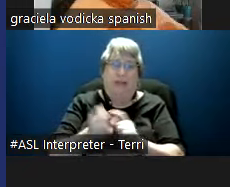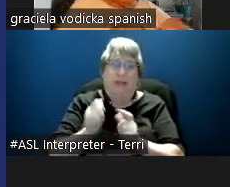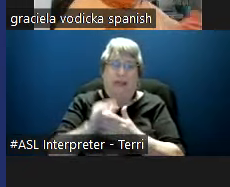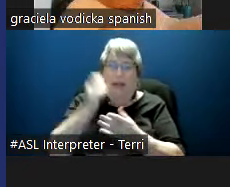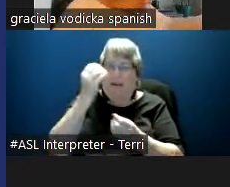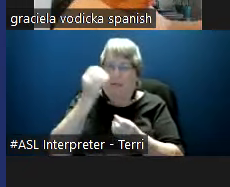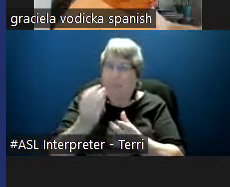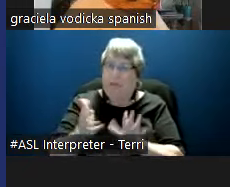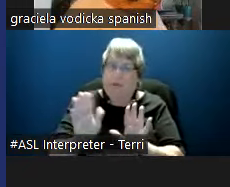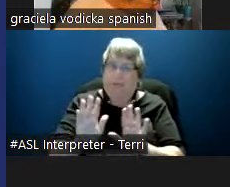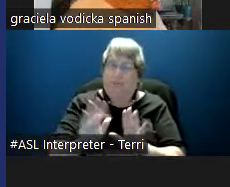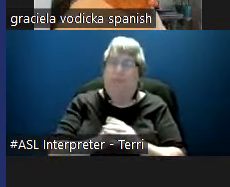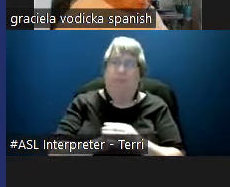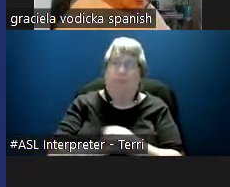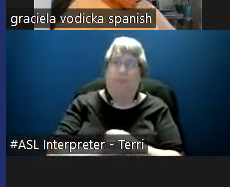information.